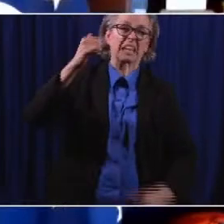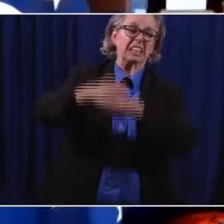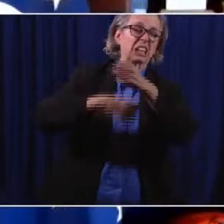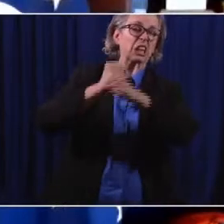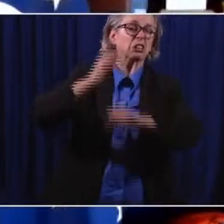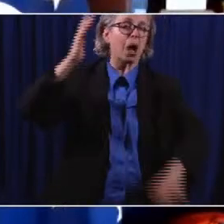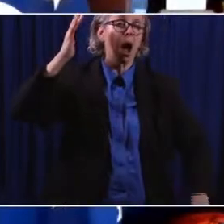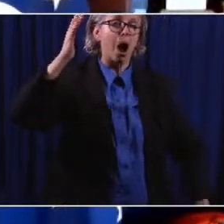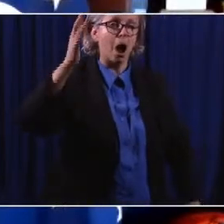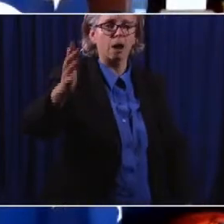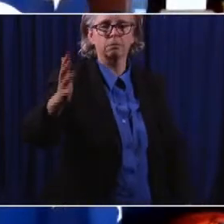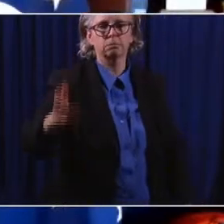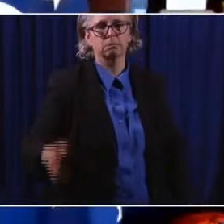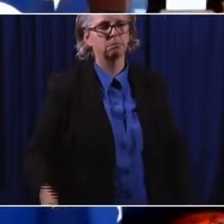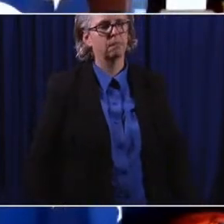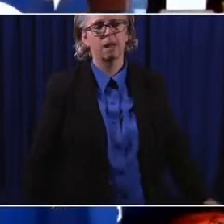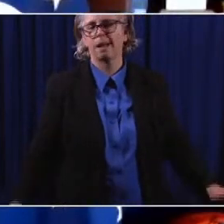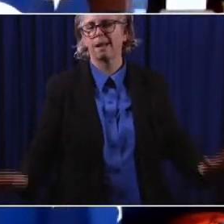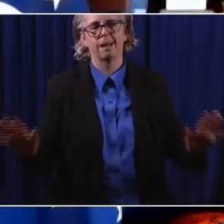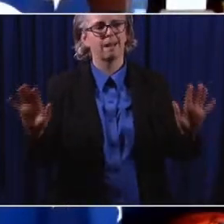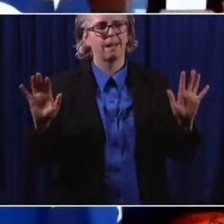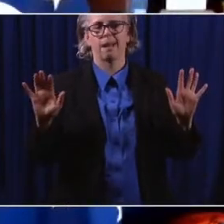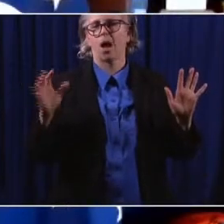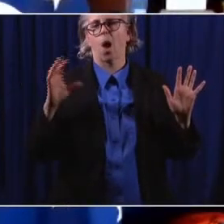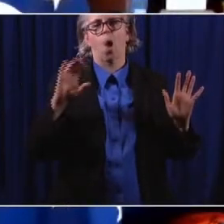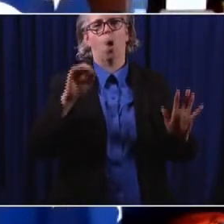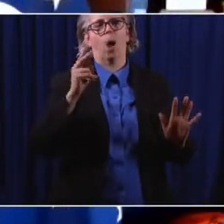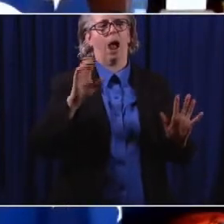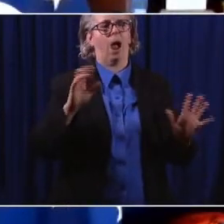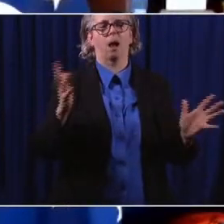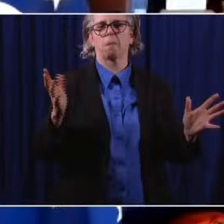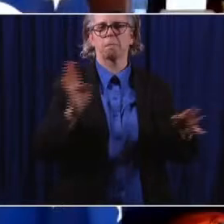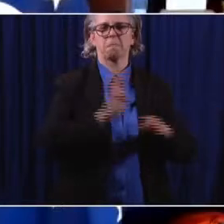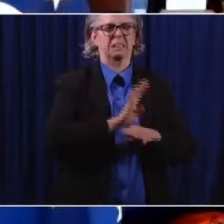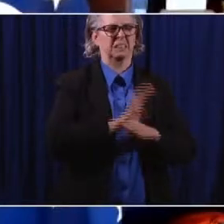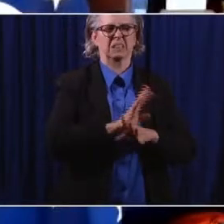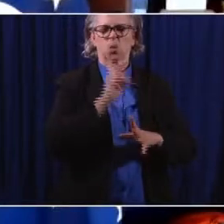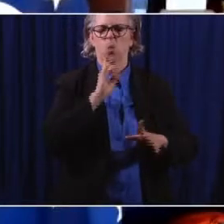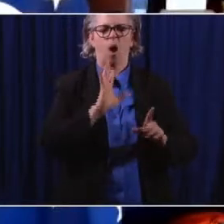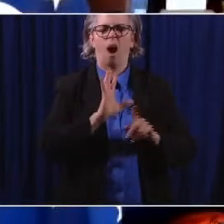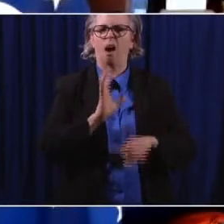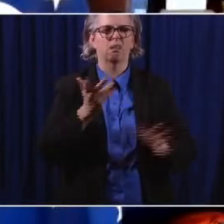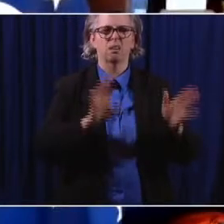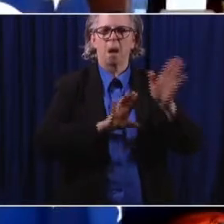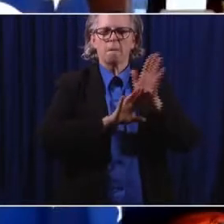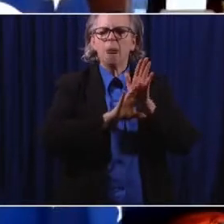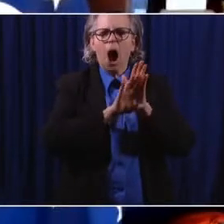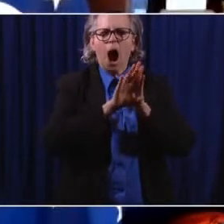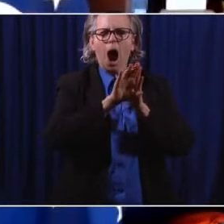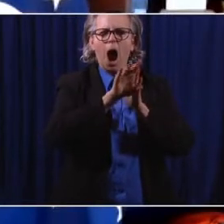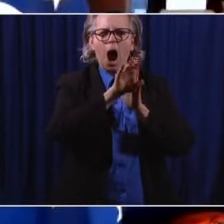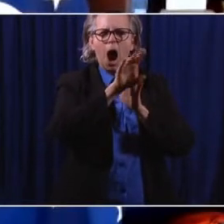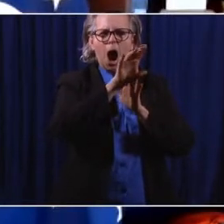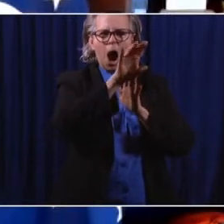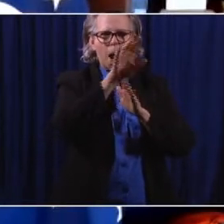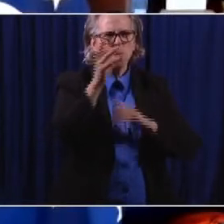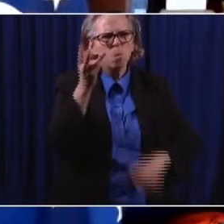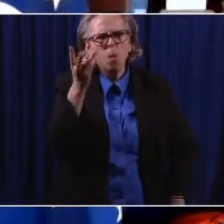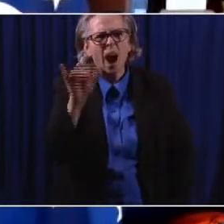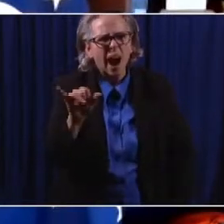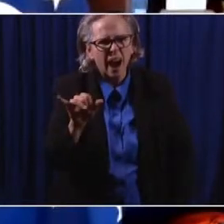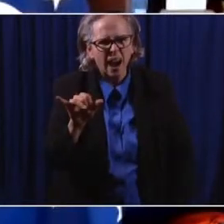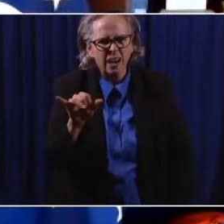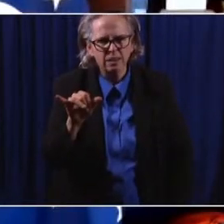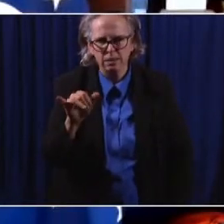business that we're all proud of in Ohio that is the result of the intellectual property that's sitting on the shelf somewhere right now at one of